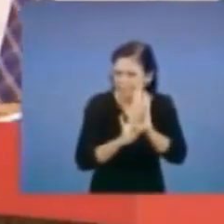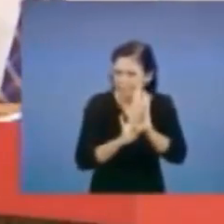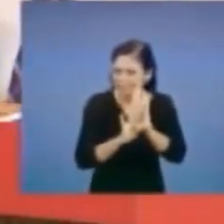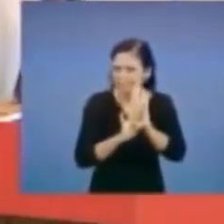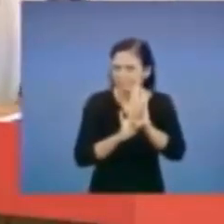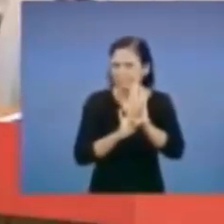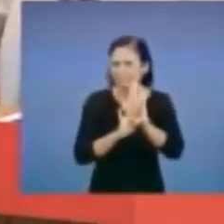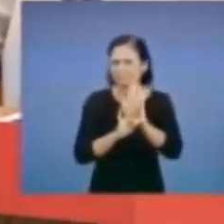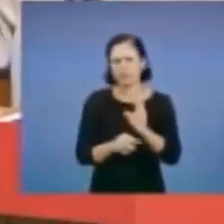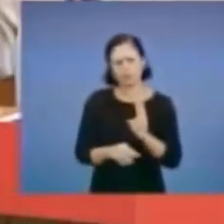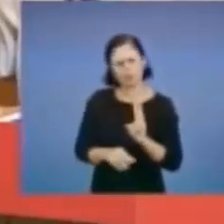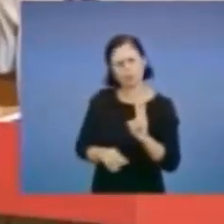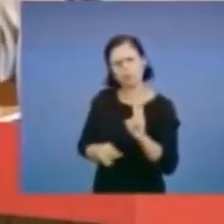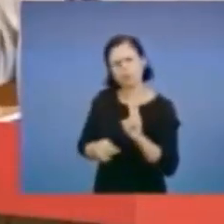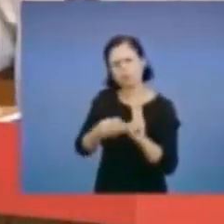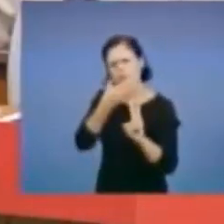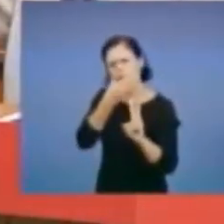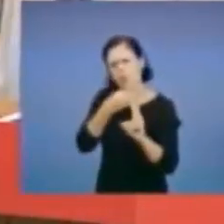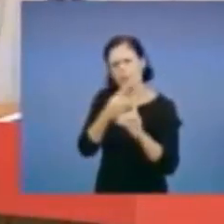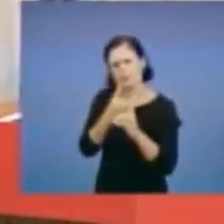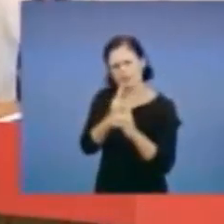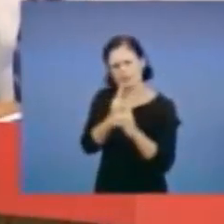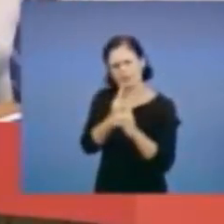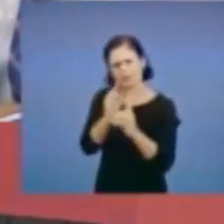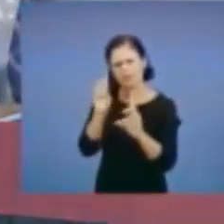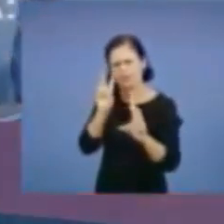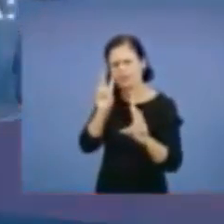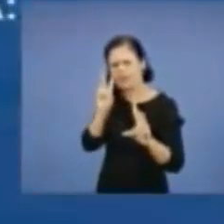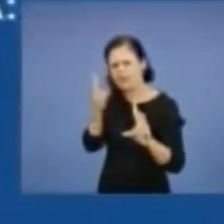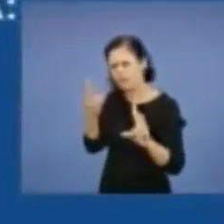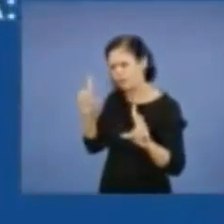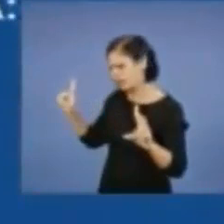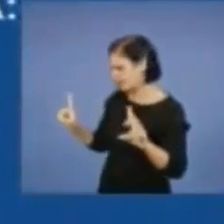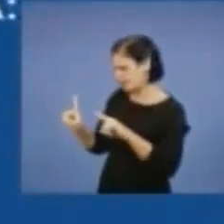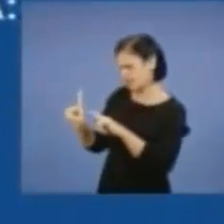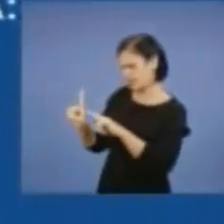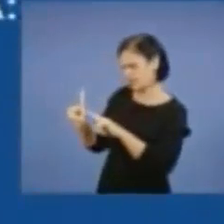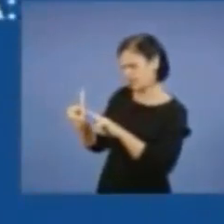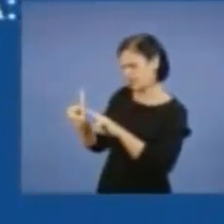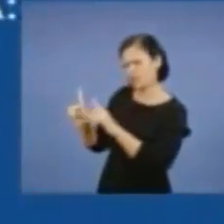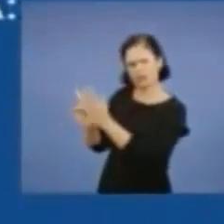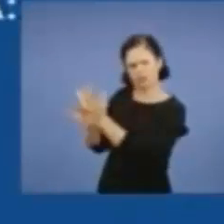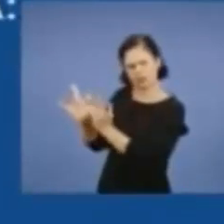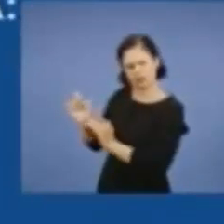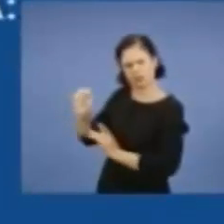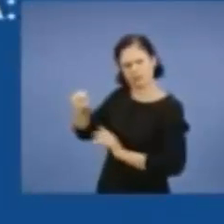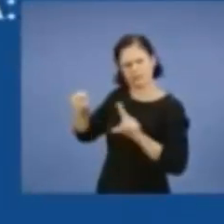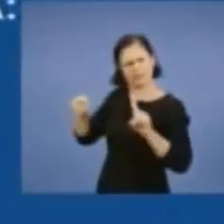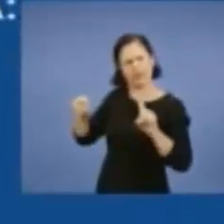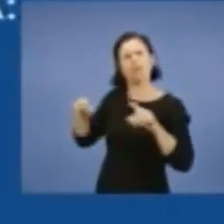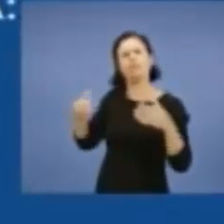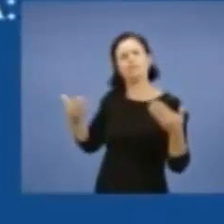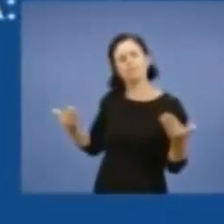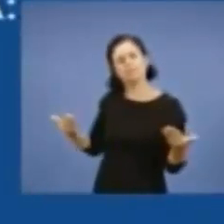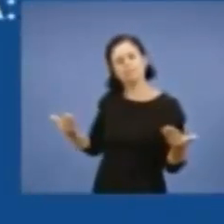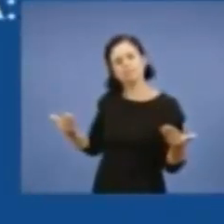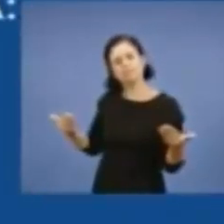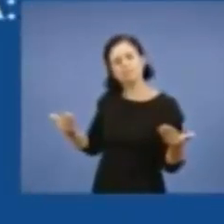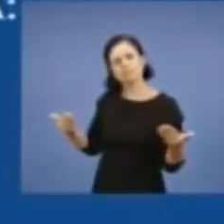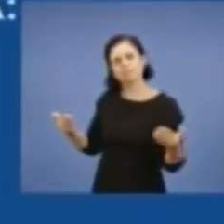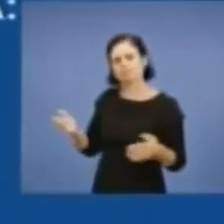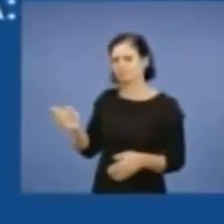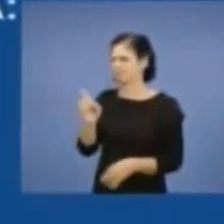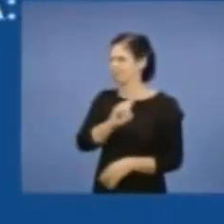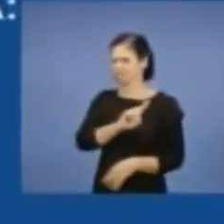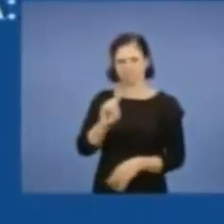chapter 24 of Luke in verse 15. So as the disciples in the way to Emmaus, as they